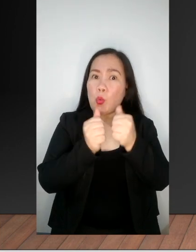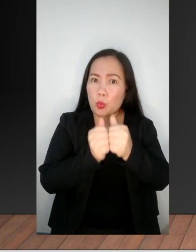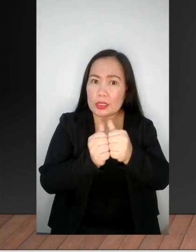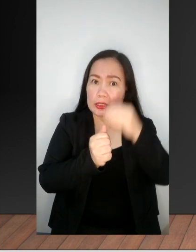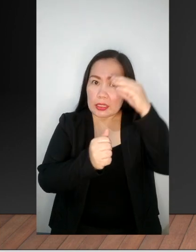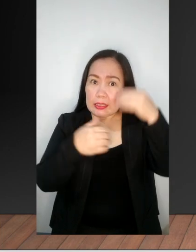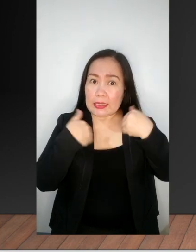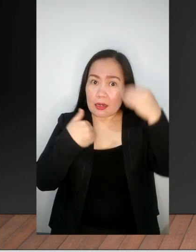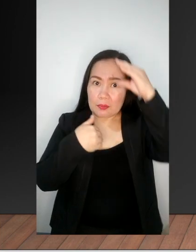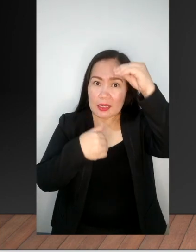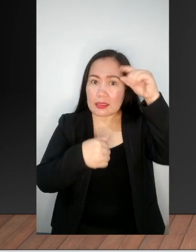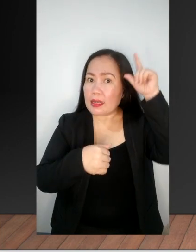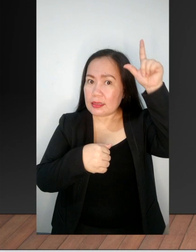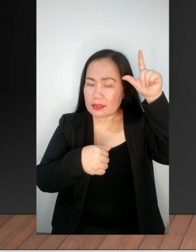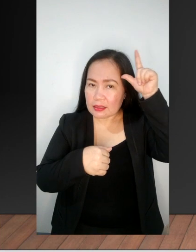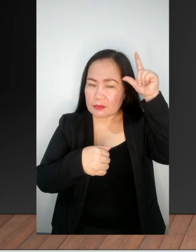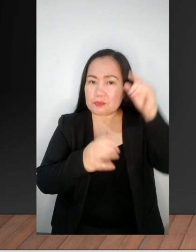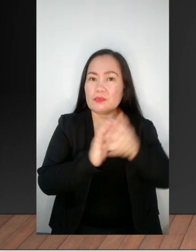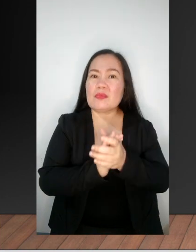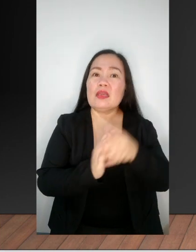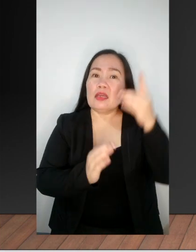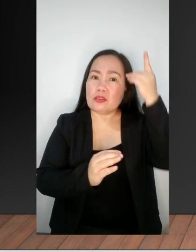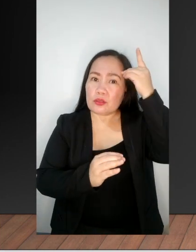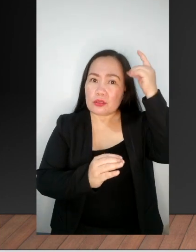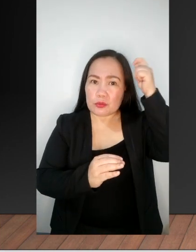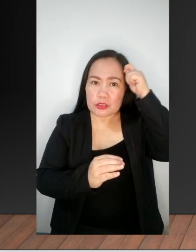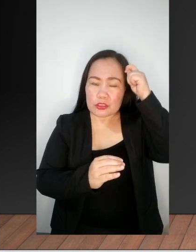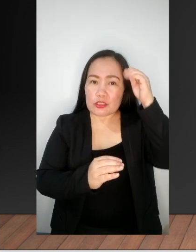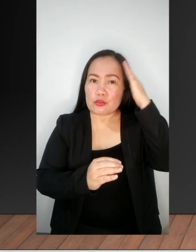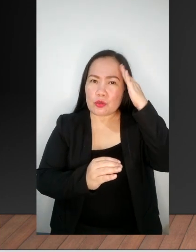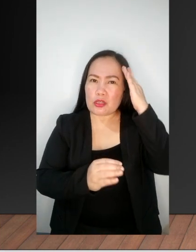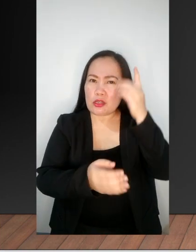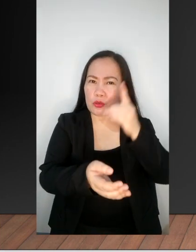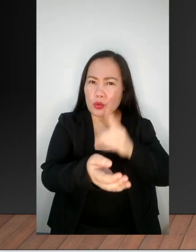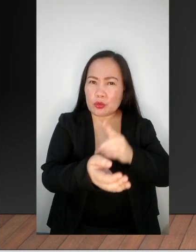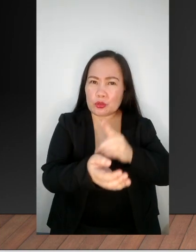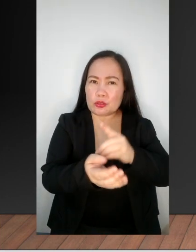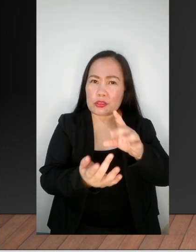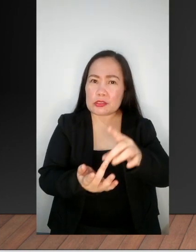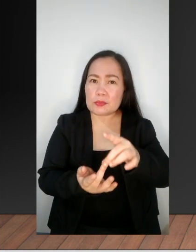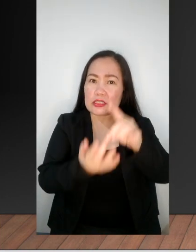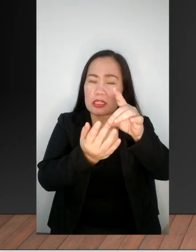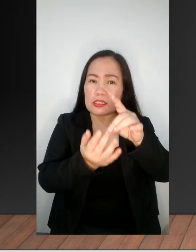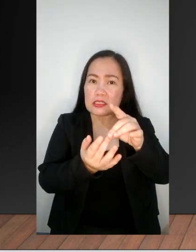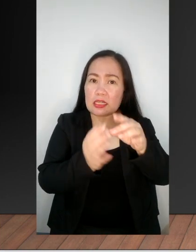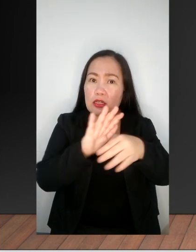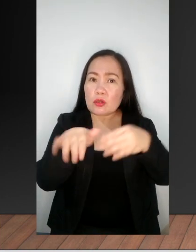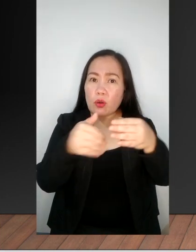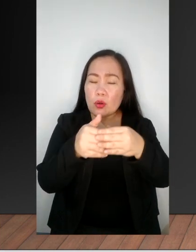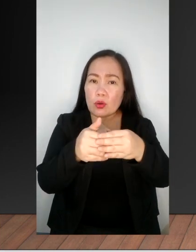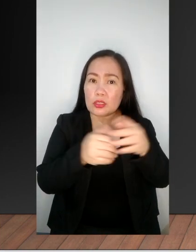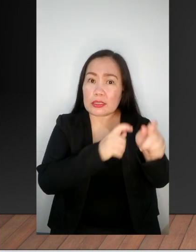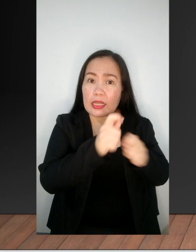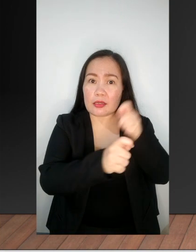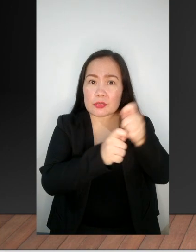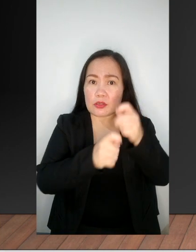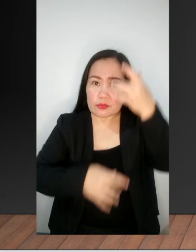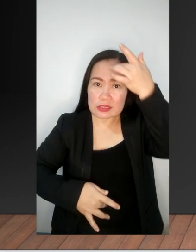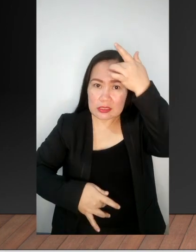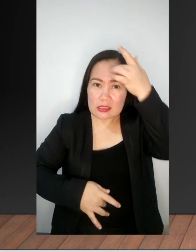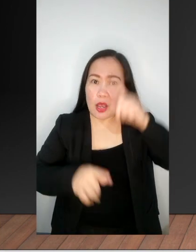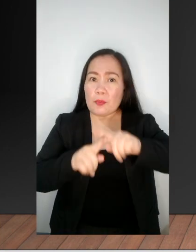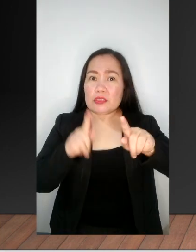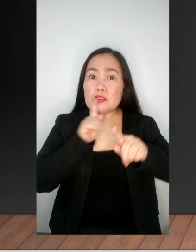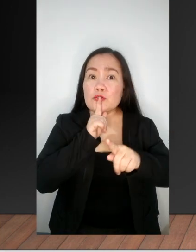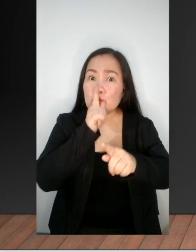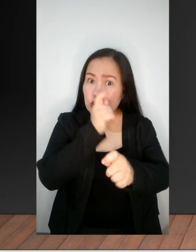man Linares. Don Tiburcio is known as the doctor who specializes in all kinds of ailments.